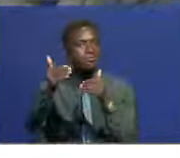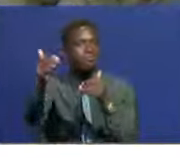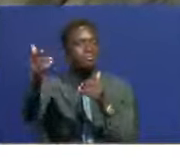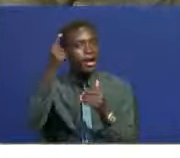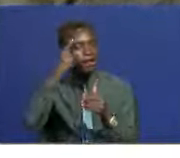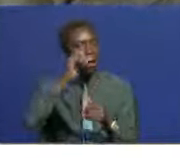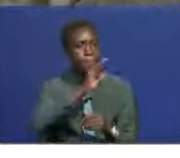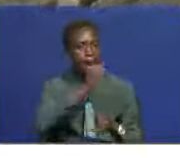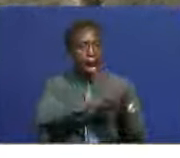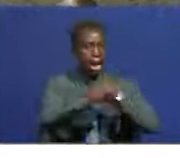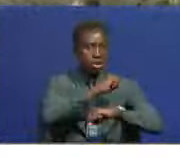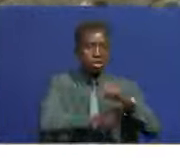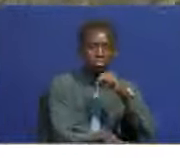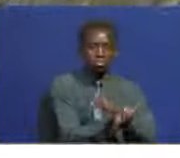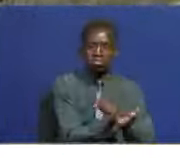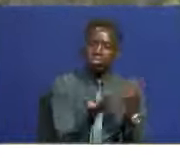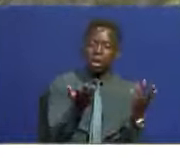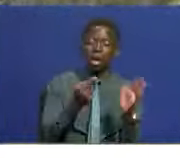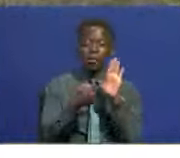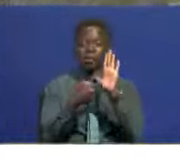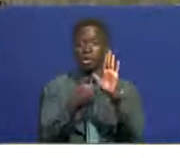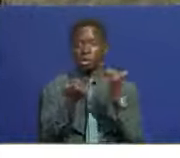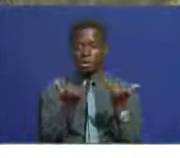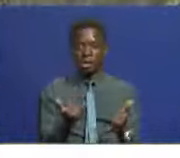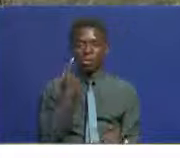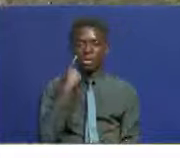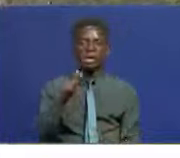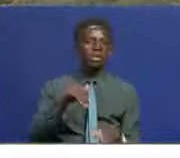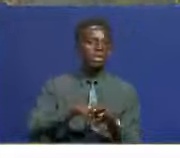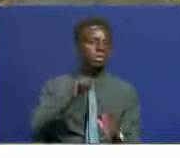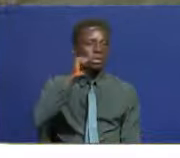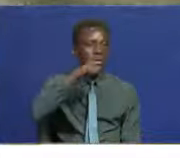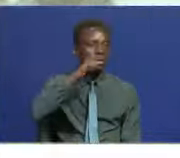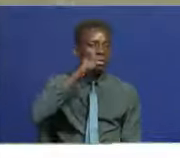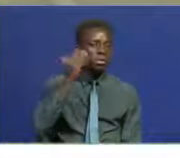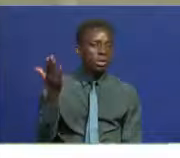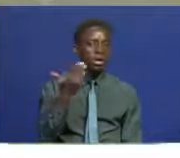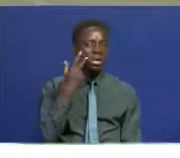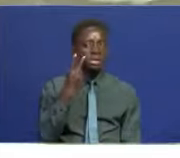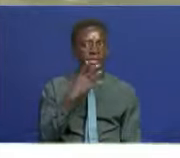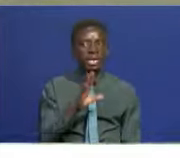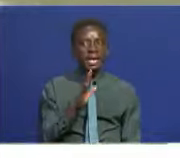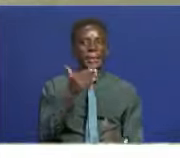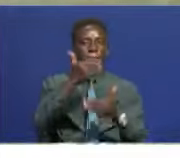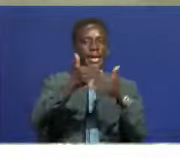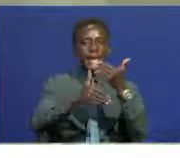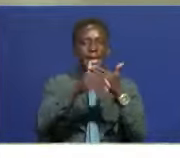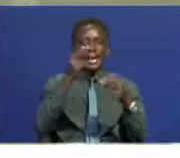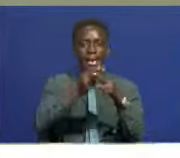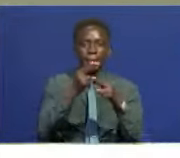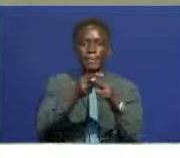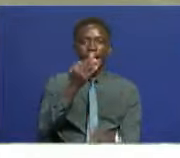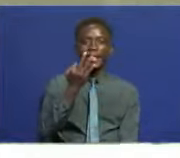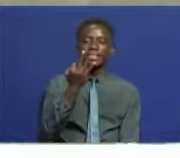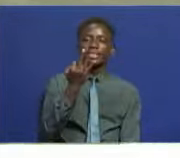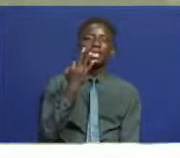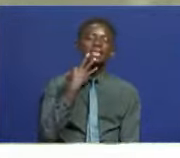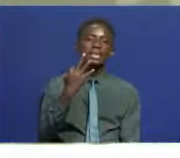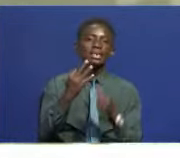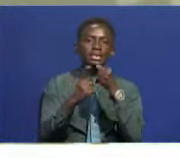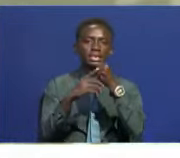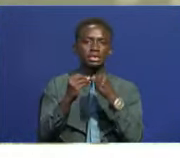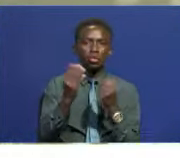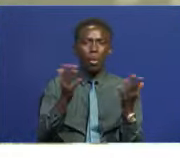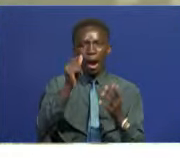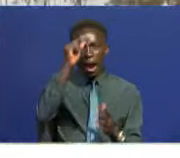those actions they are doing. For example, now, you have seen in Syokimau, you have seen this building called 360, where yesterday the government all were